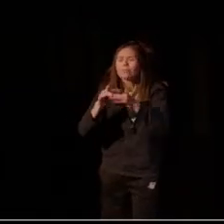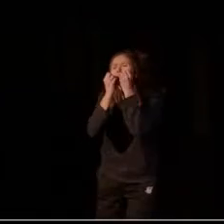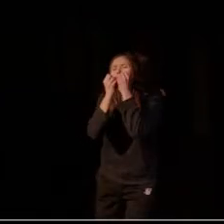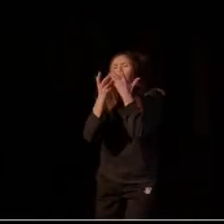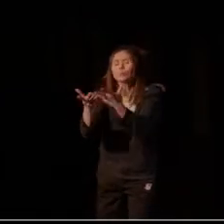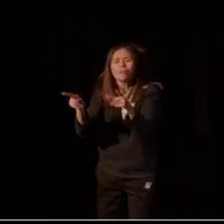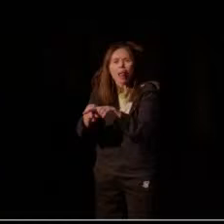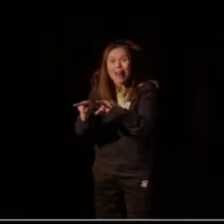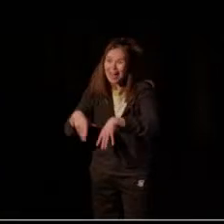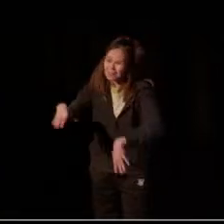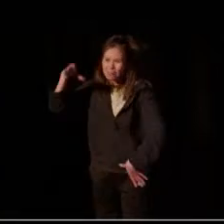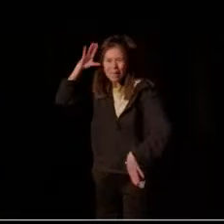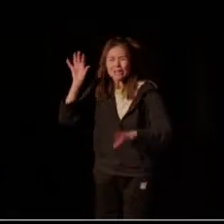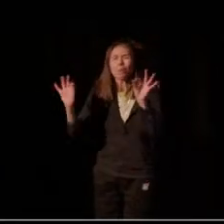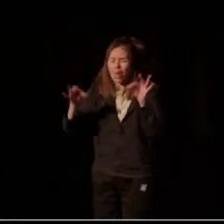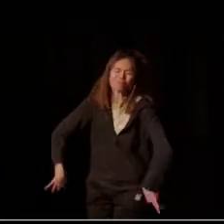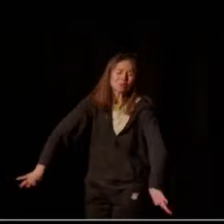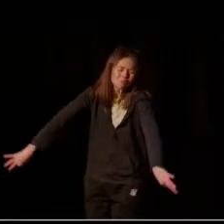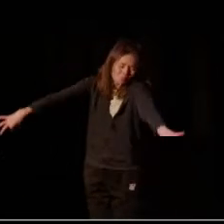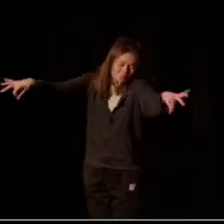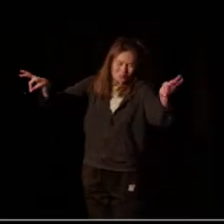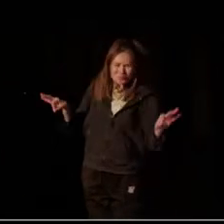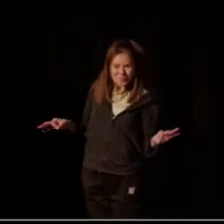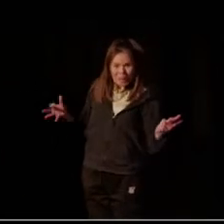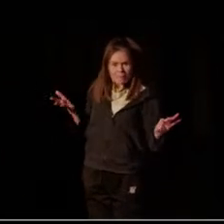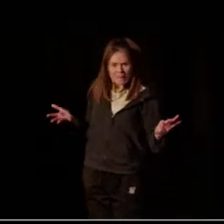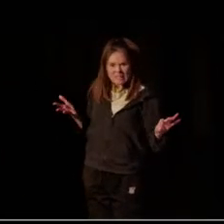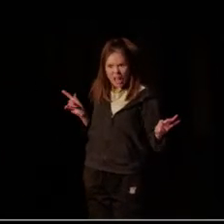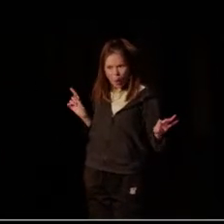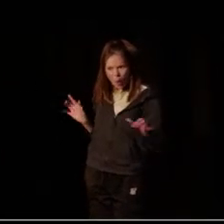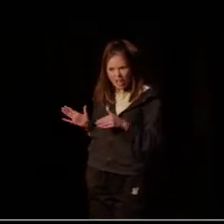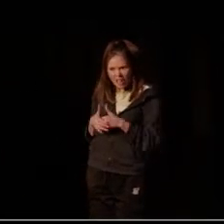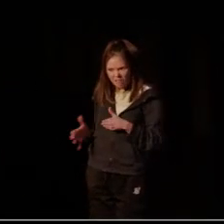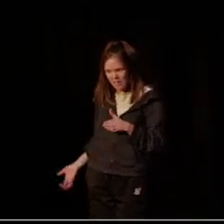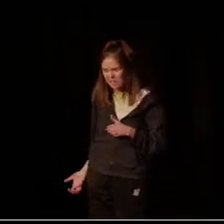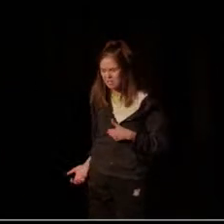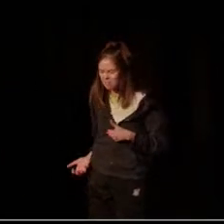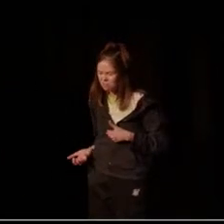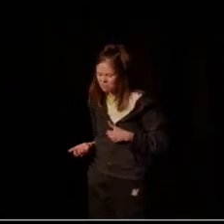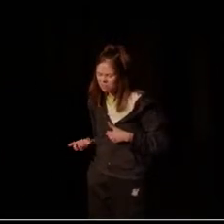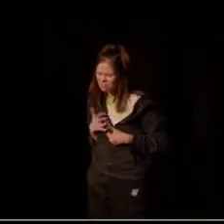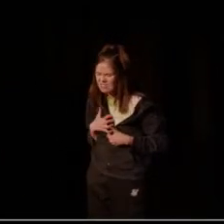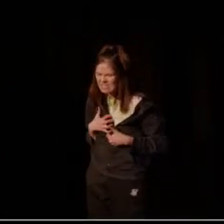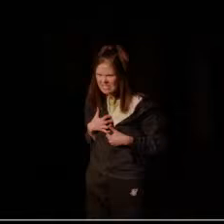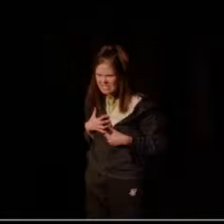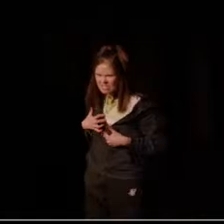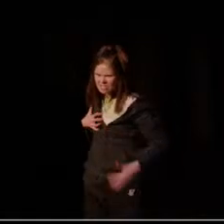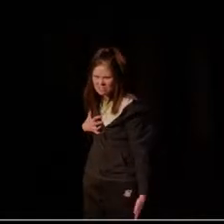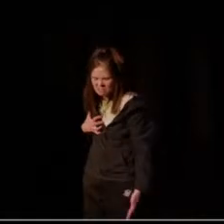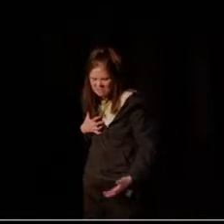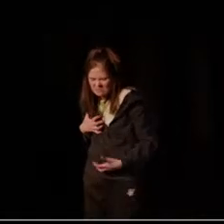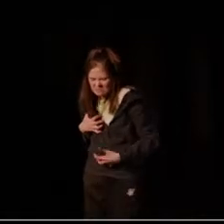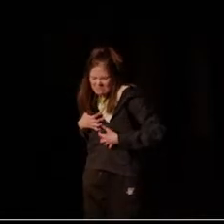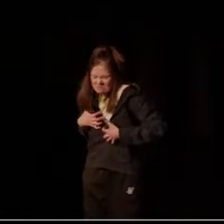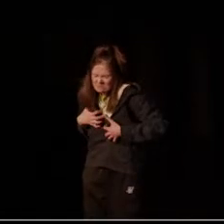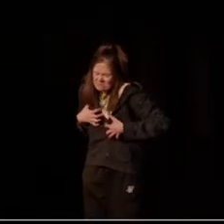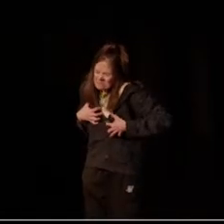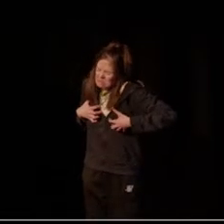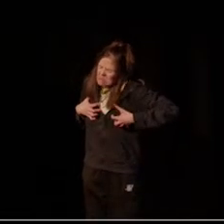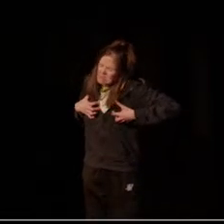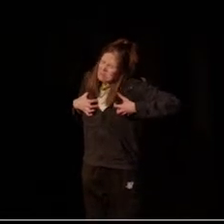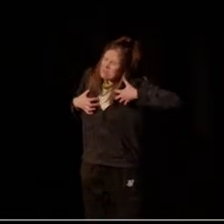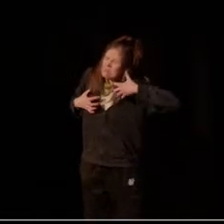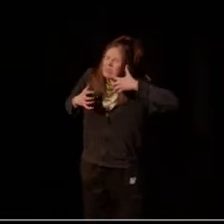of wasps? Would I do this, bring shame to the blood of my boy, my son, who I do love and I do think is mine, without just